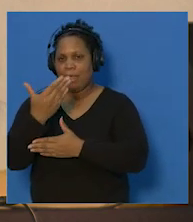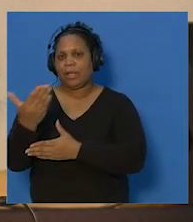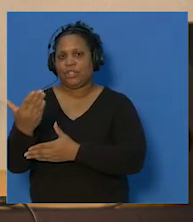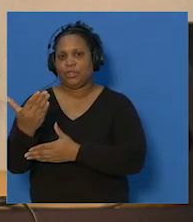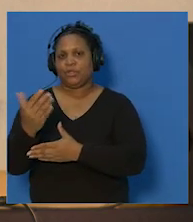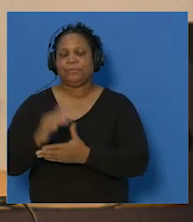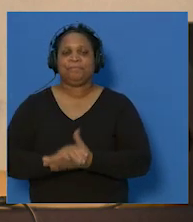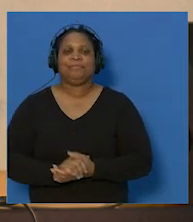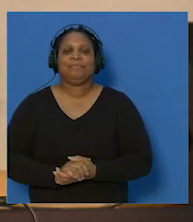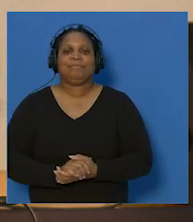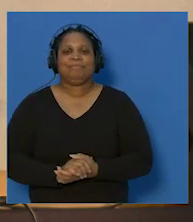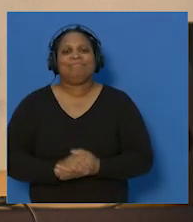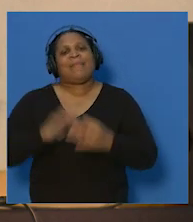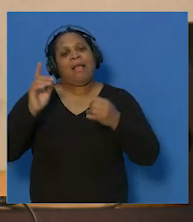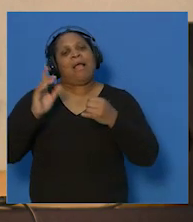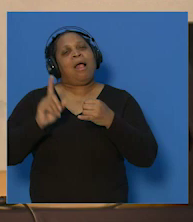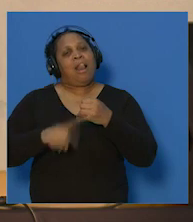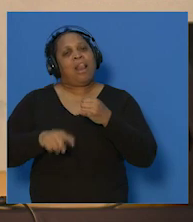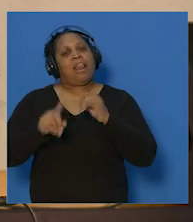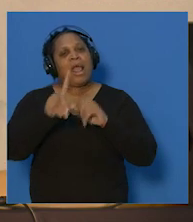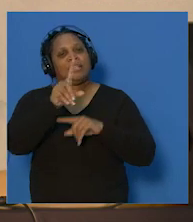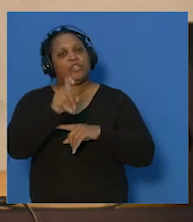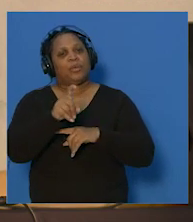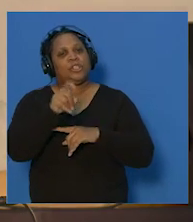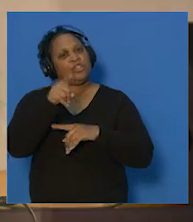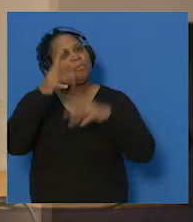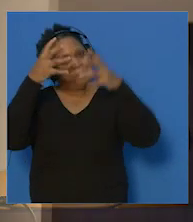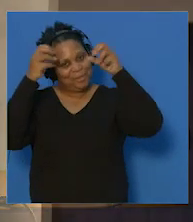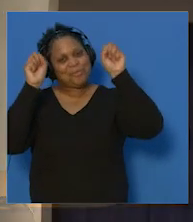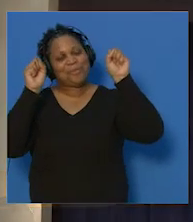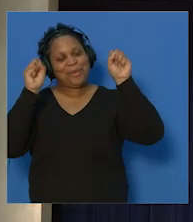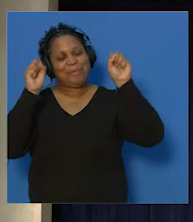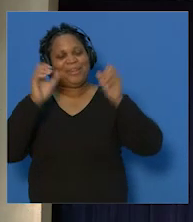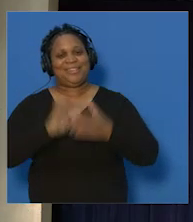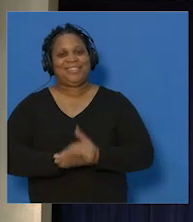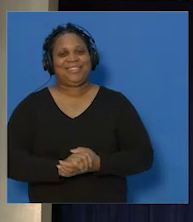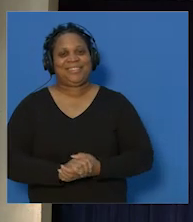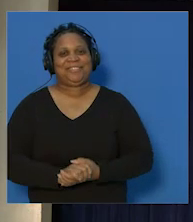And my last question actually goes to you, Mr. Premier.